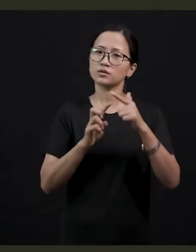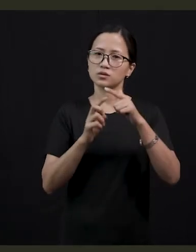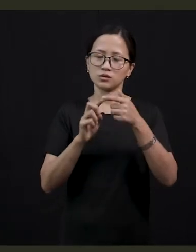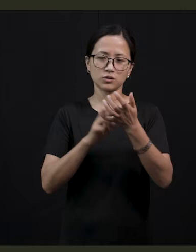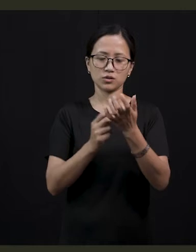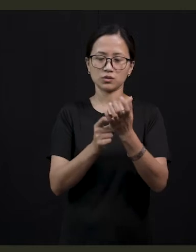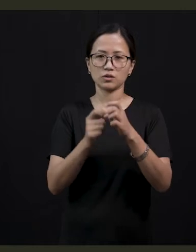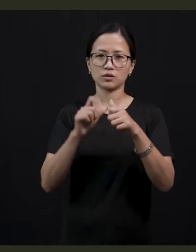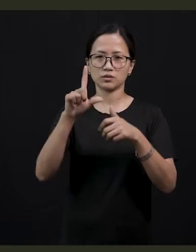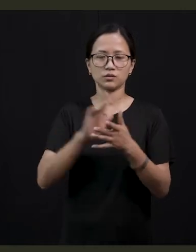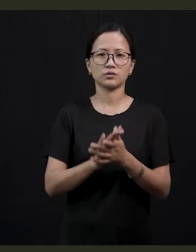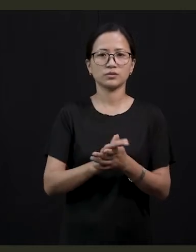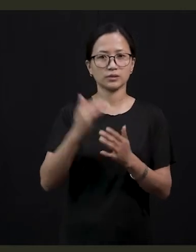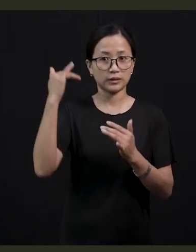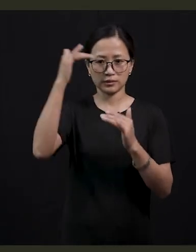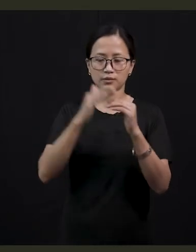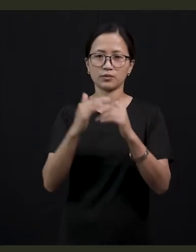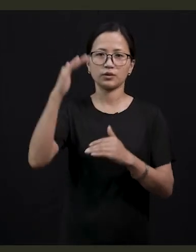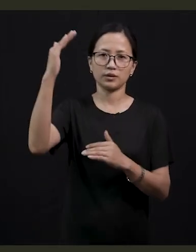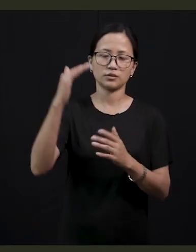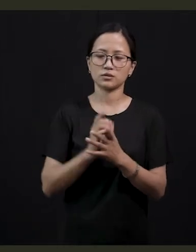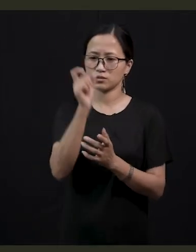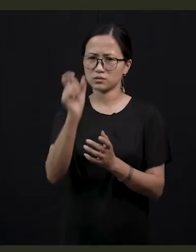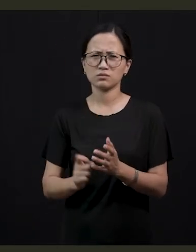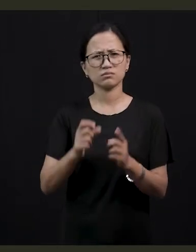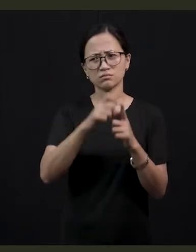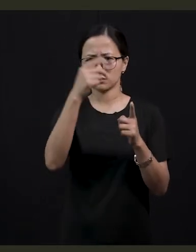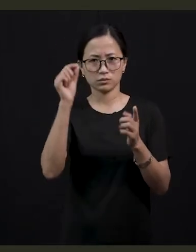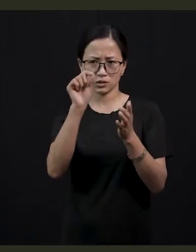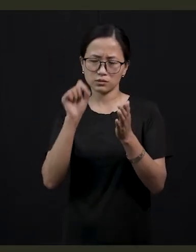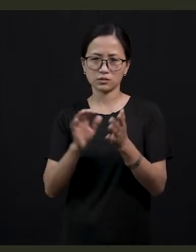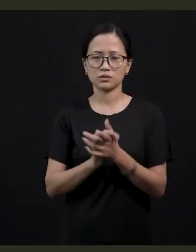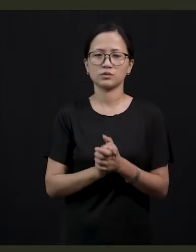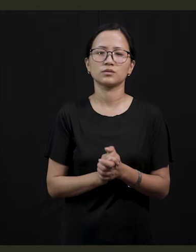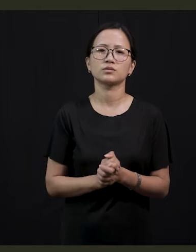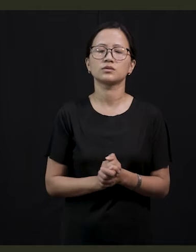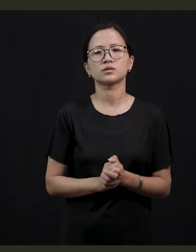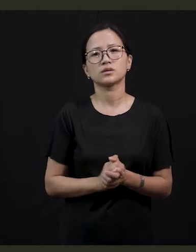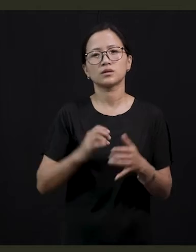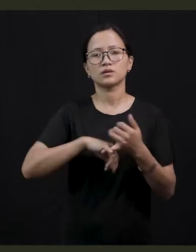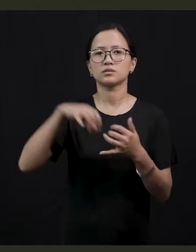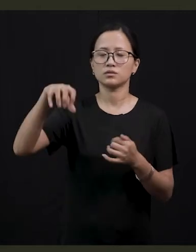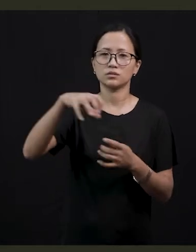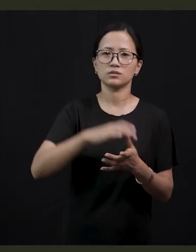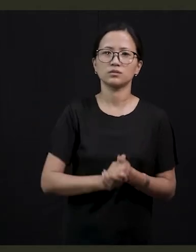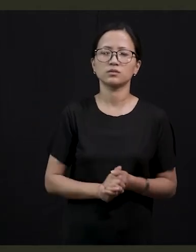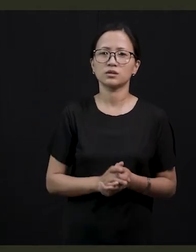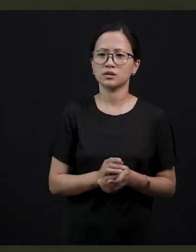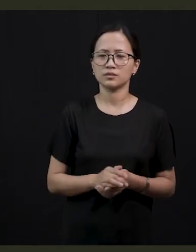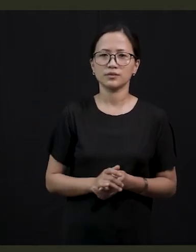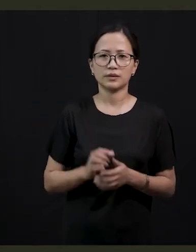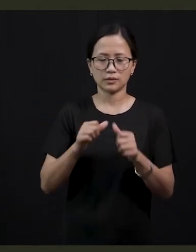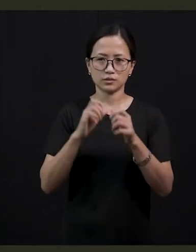head. So because he's just a decorative piece in the other states, not in Nagaland, but in the other states, the actual